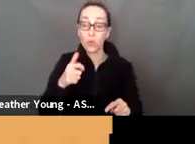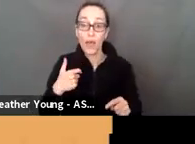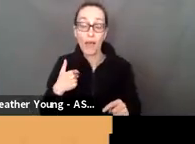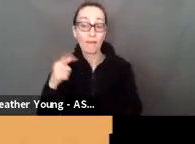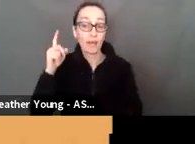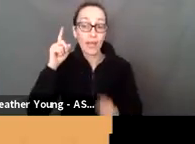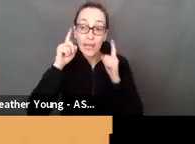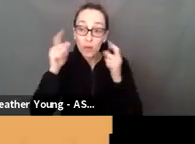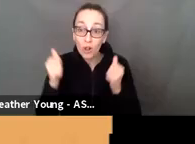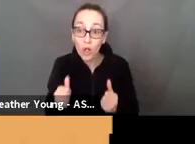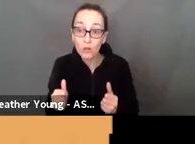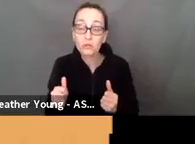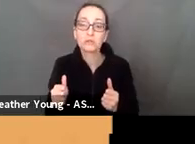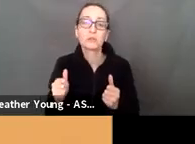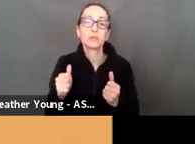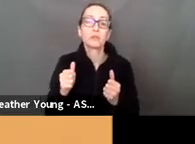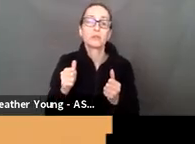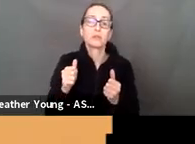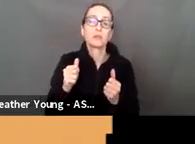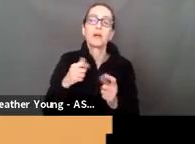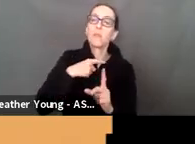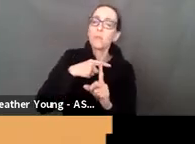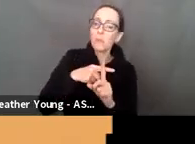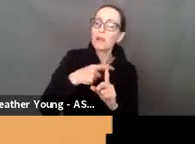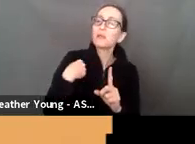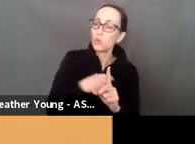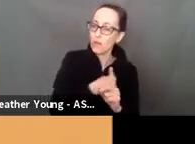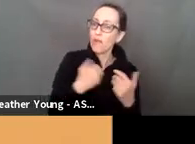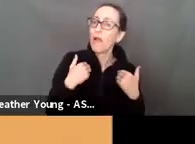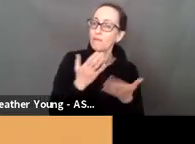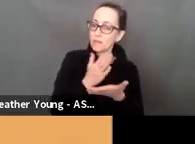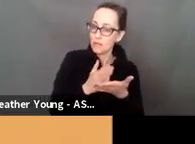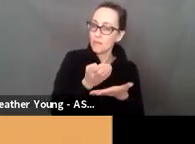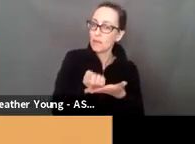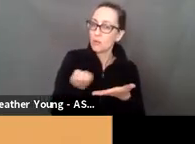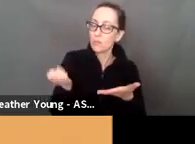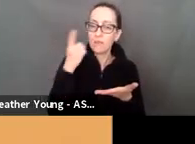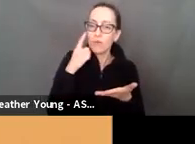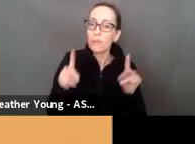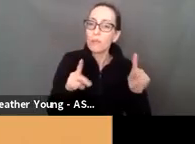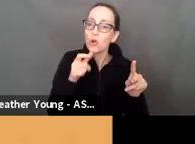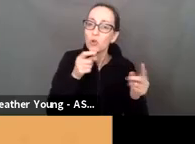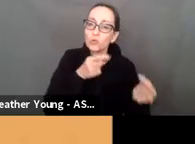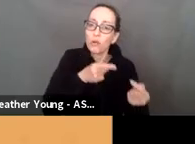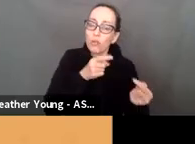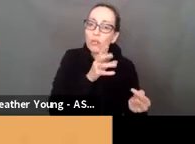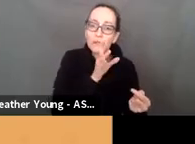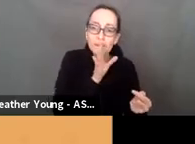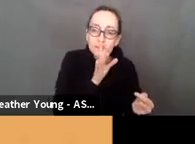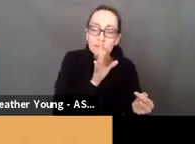have equipment for those who have speech challenges as well. So to qualify, you must have a hearing or